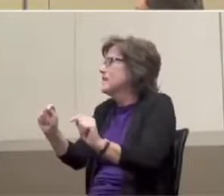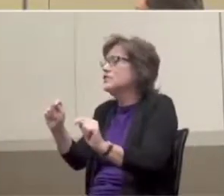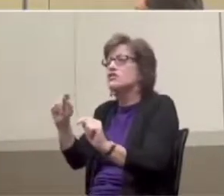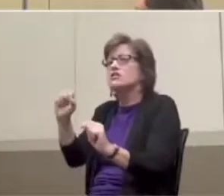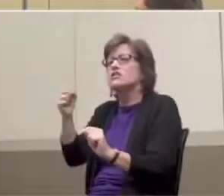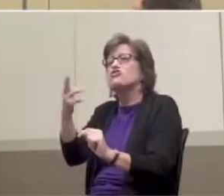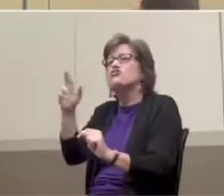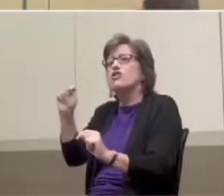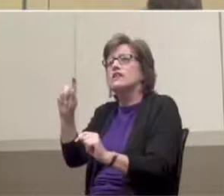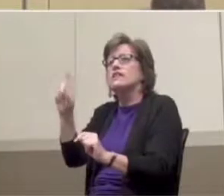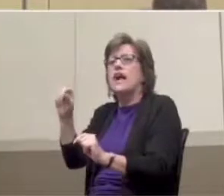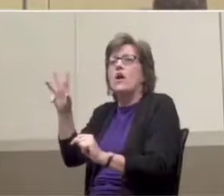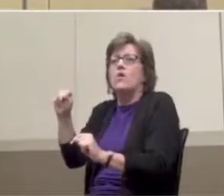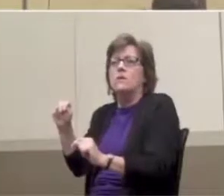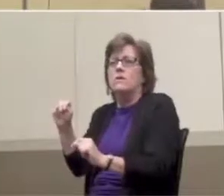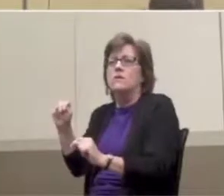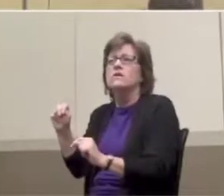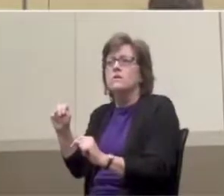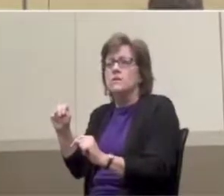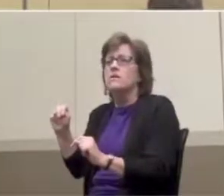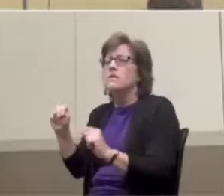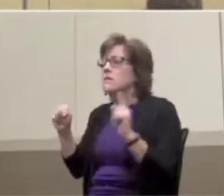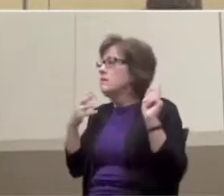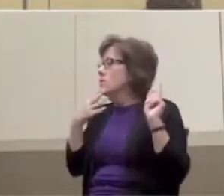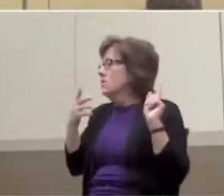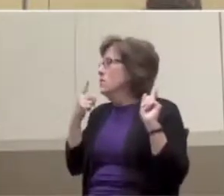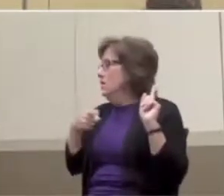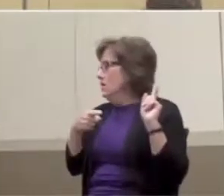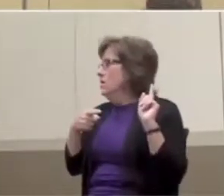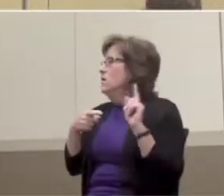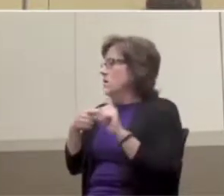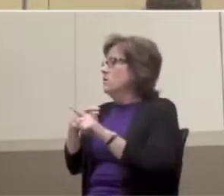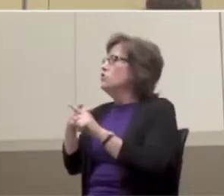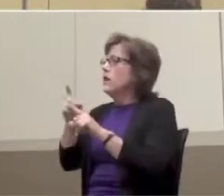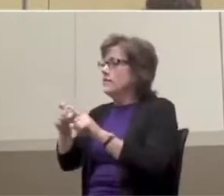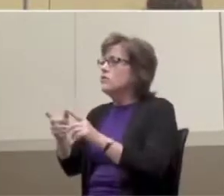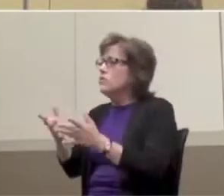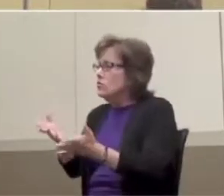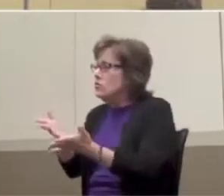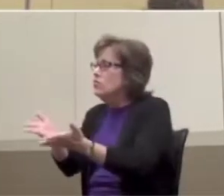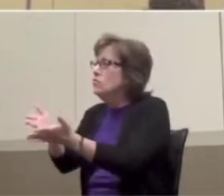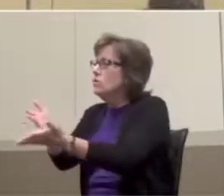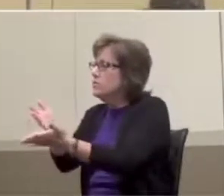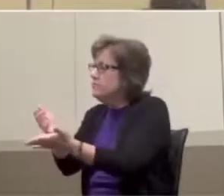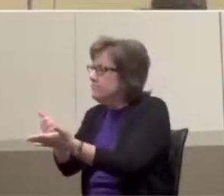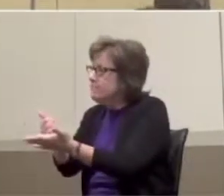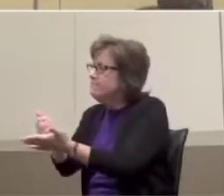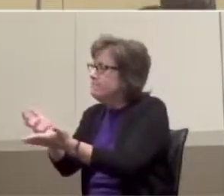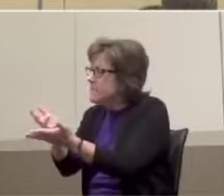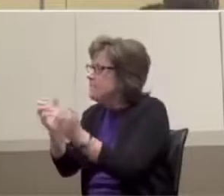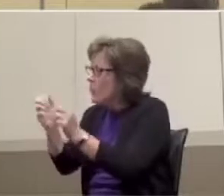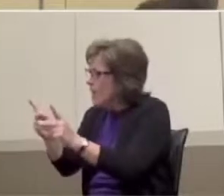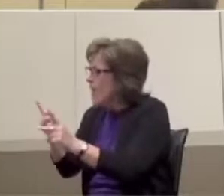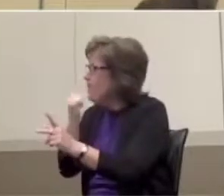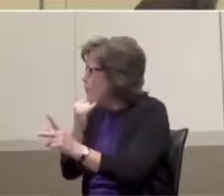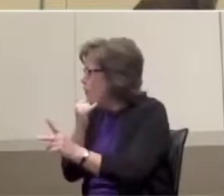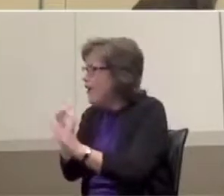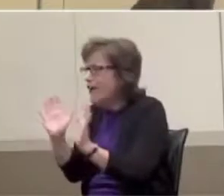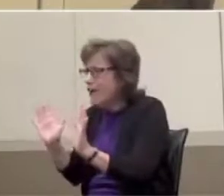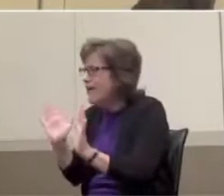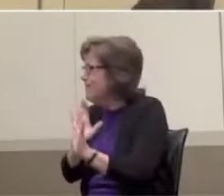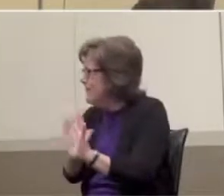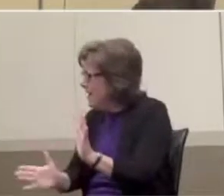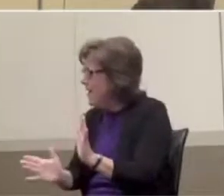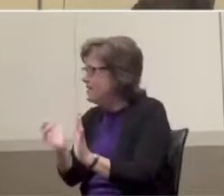point. We just talked about how it's really good to reassure them that it's okay to get something wrong and make mistakes,